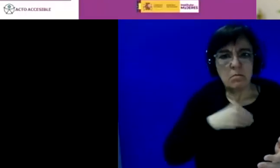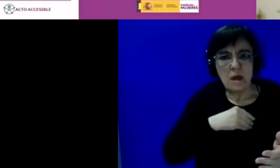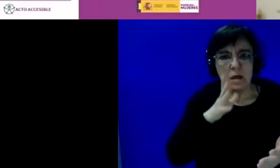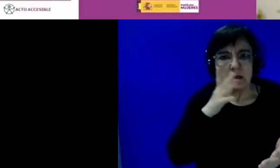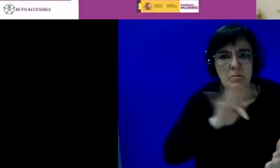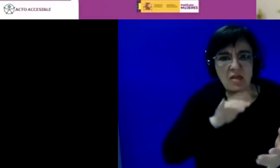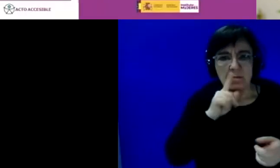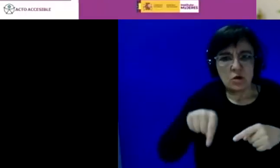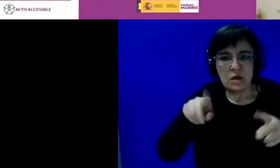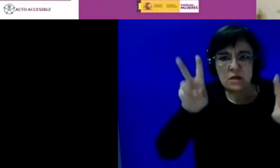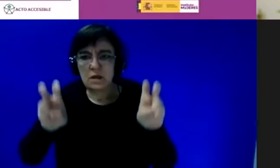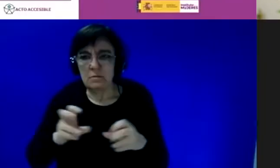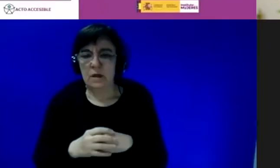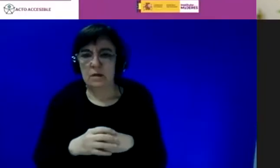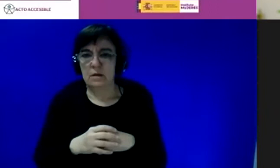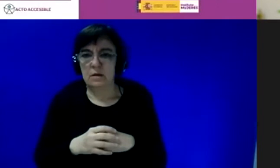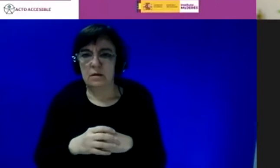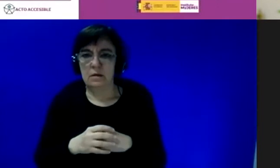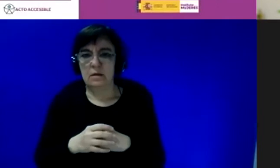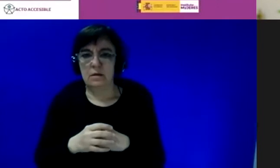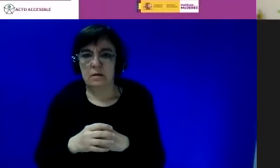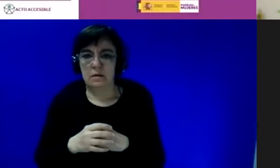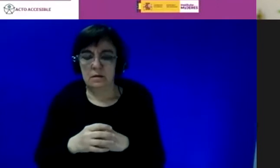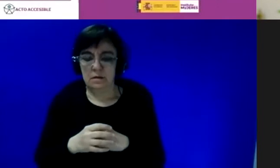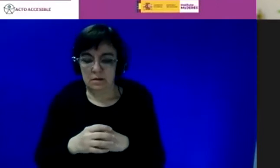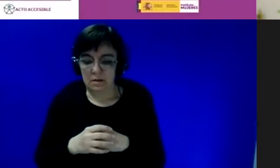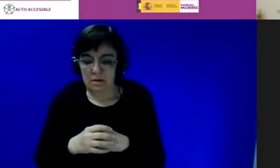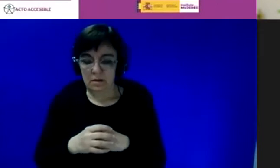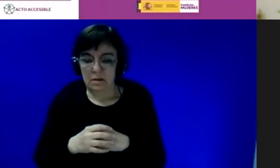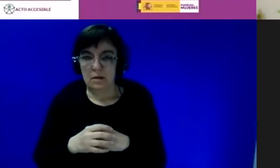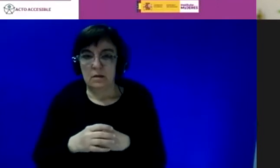with disability, our family who have a kids with disability,